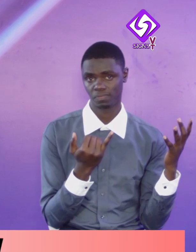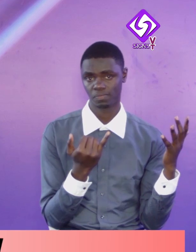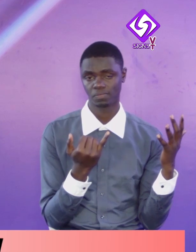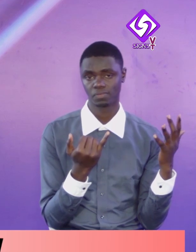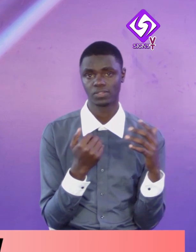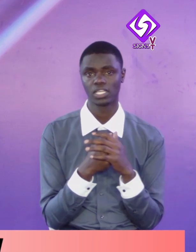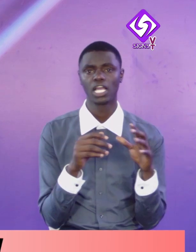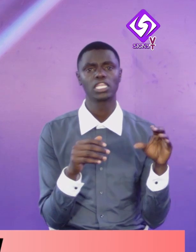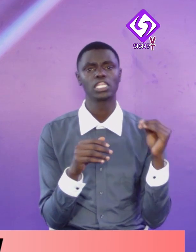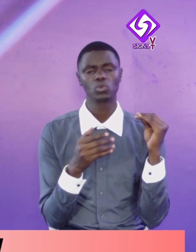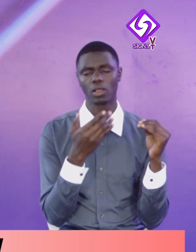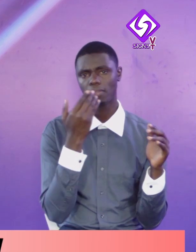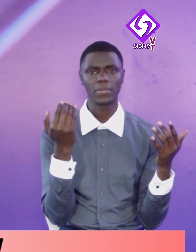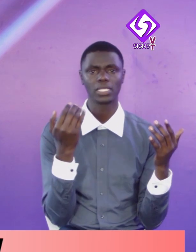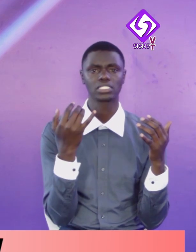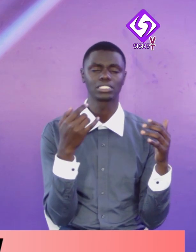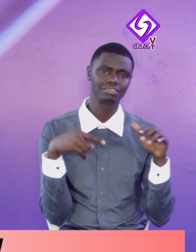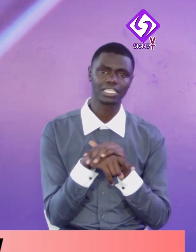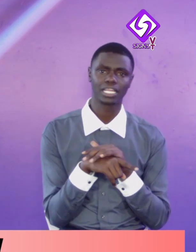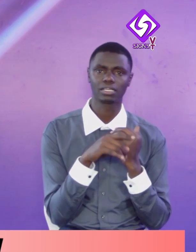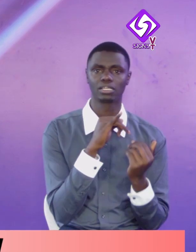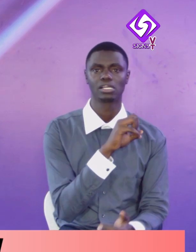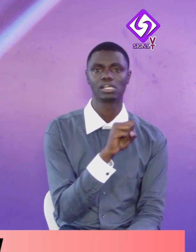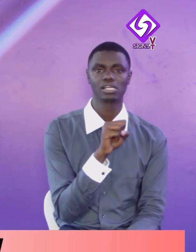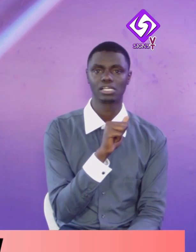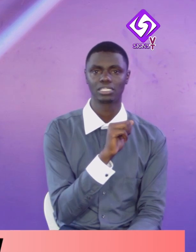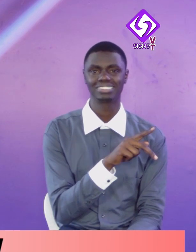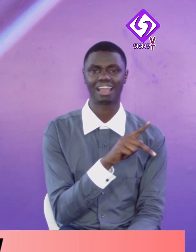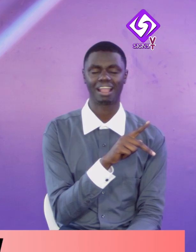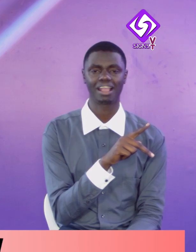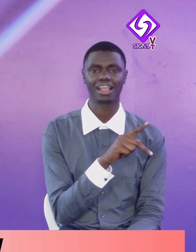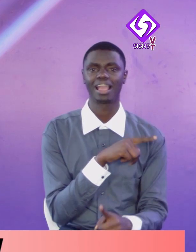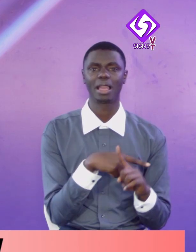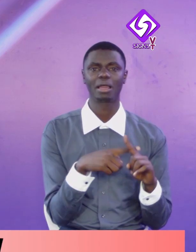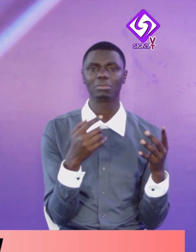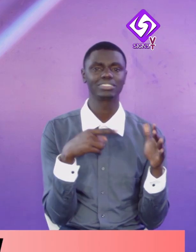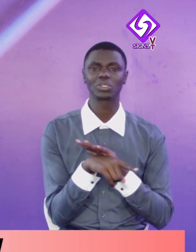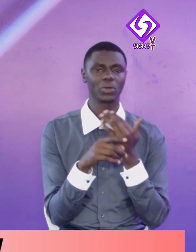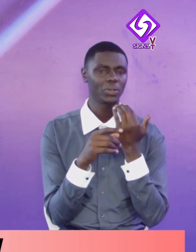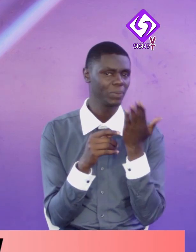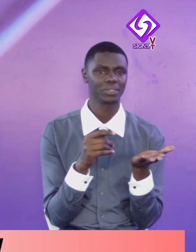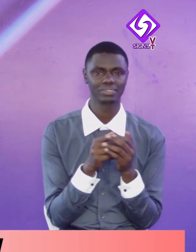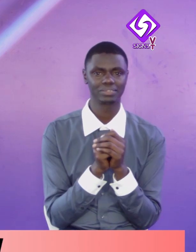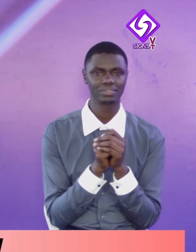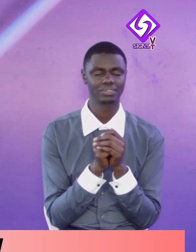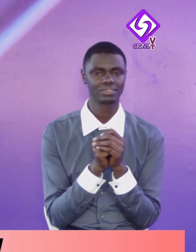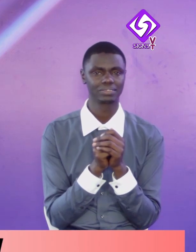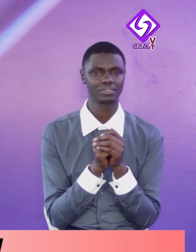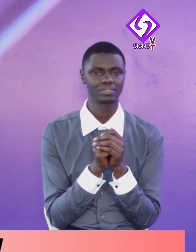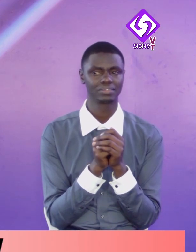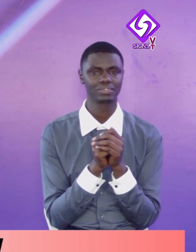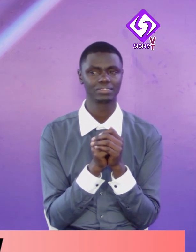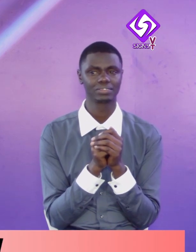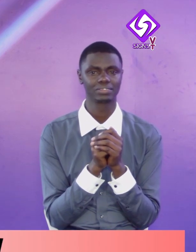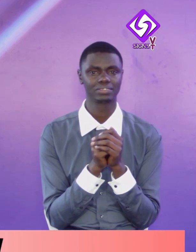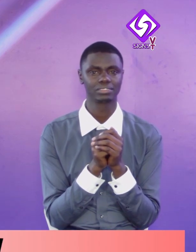even took the best striker in the Premier League. That is Isak. Isak has not scored any goal. Or he